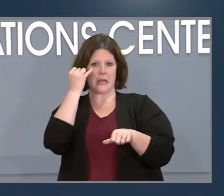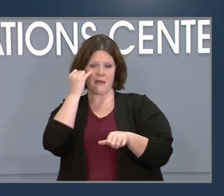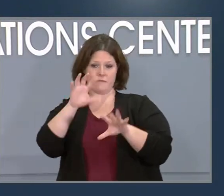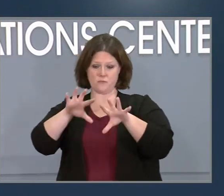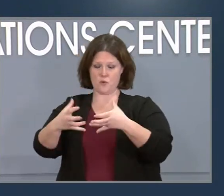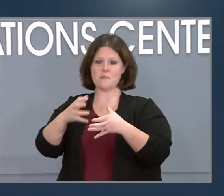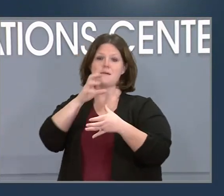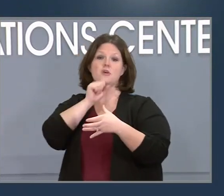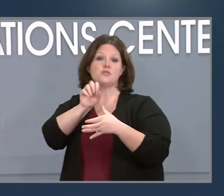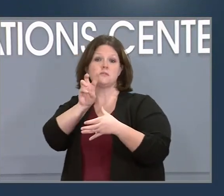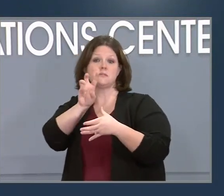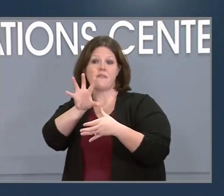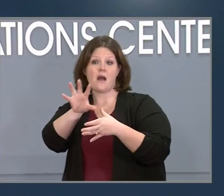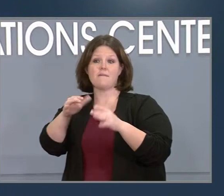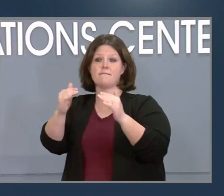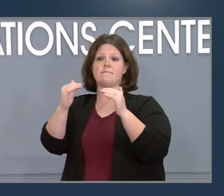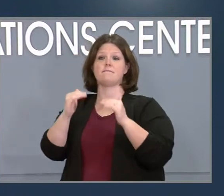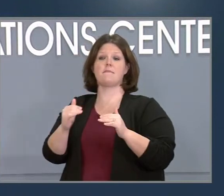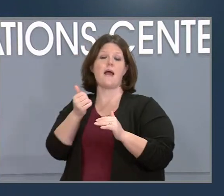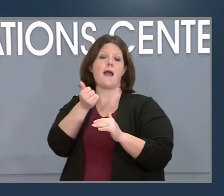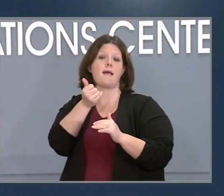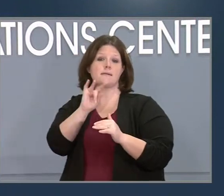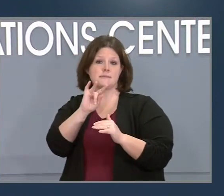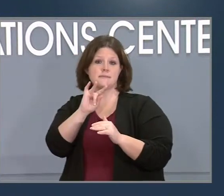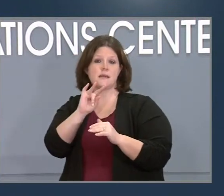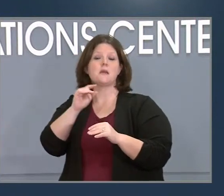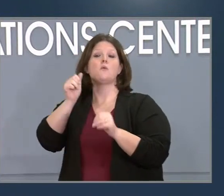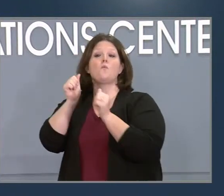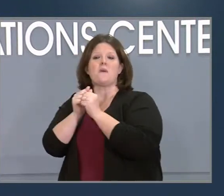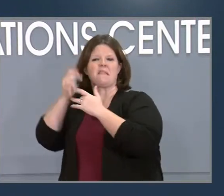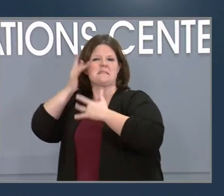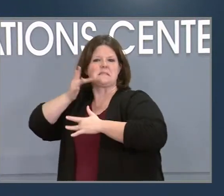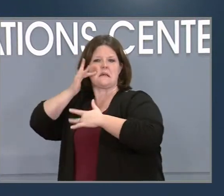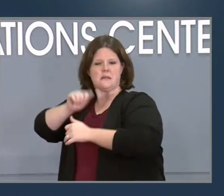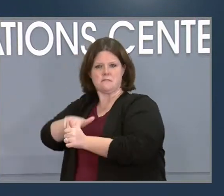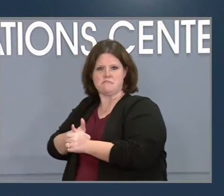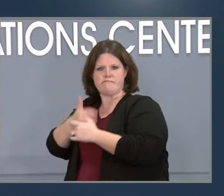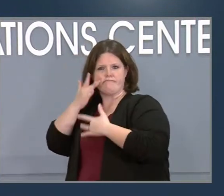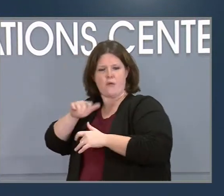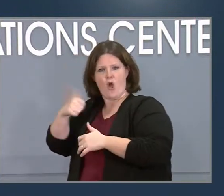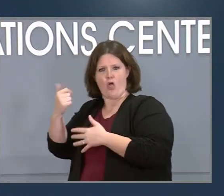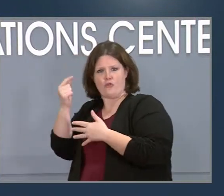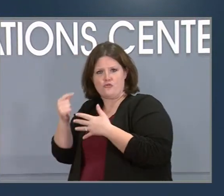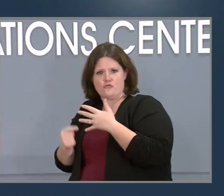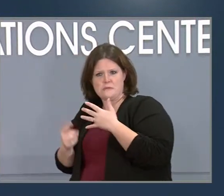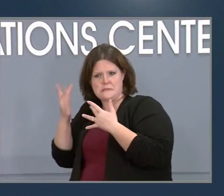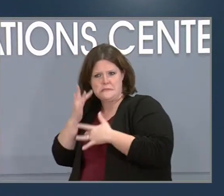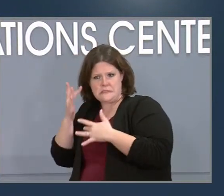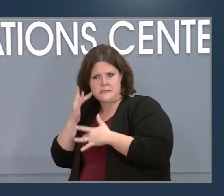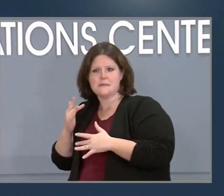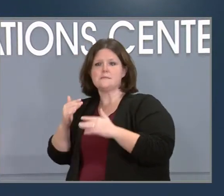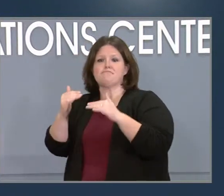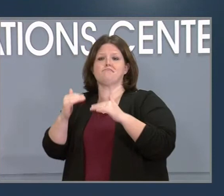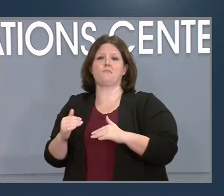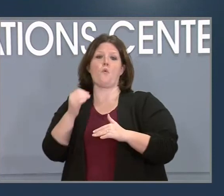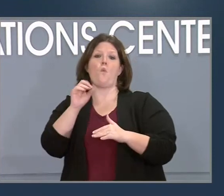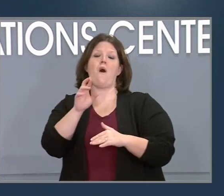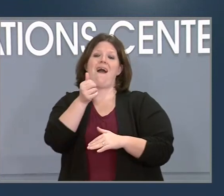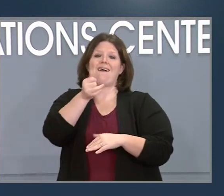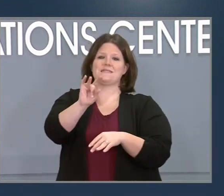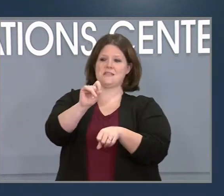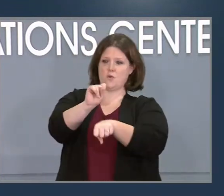and have a medical condition that puts you at higher risk, or you live or work in a setting that puts you at higher risk for exposure to